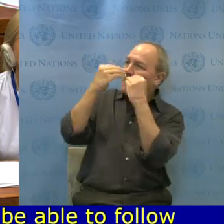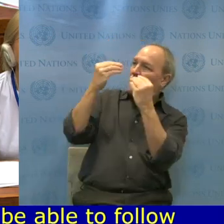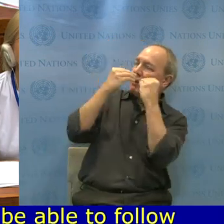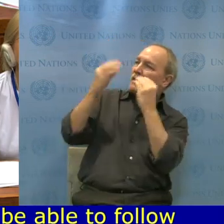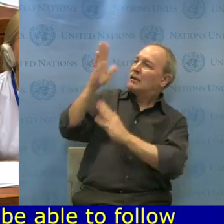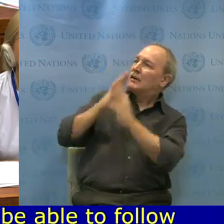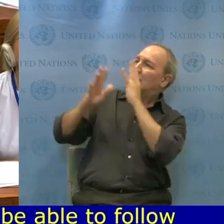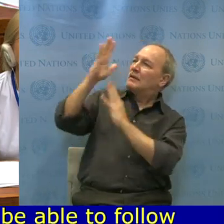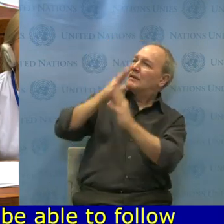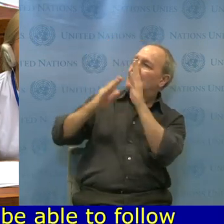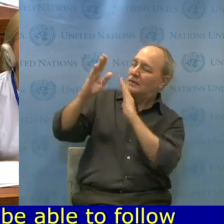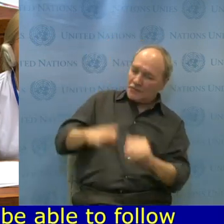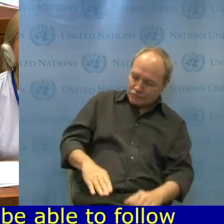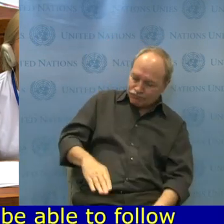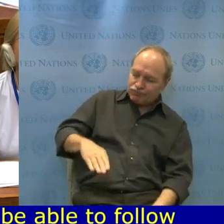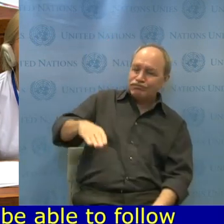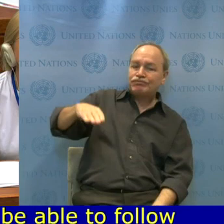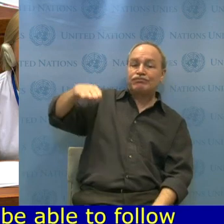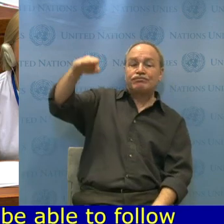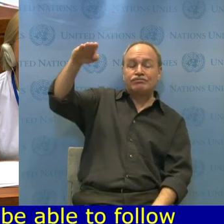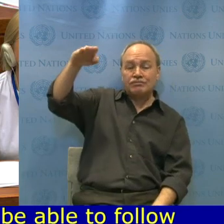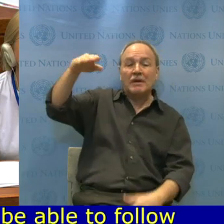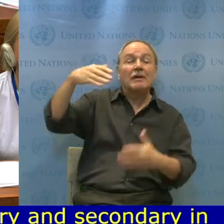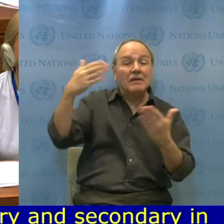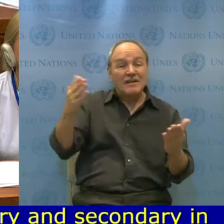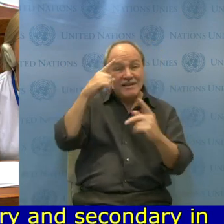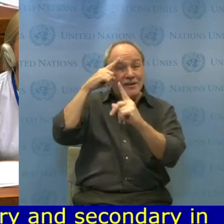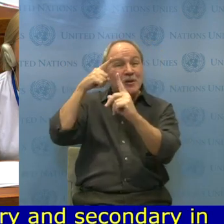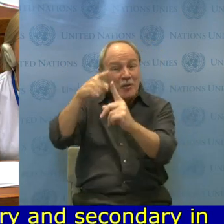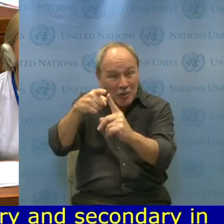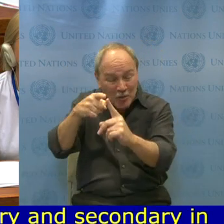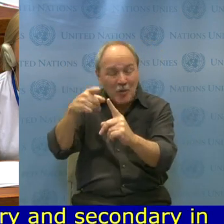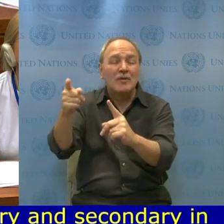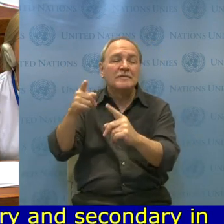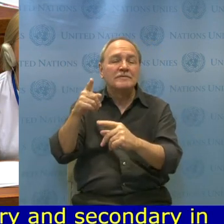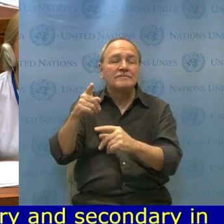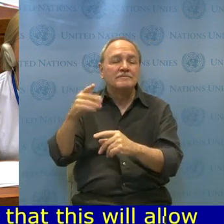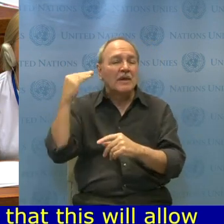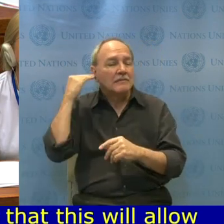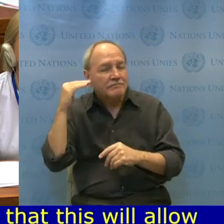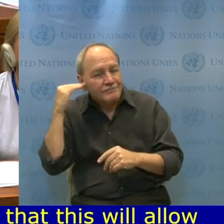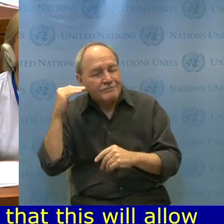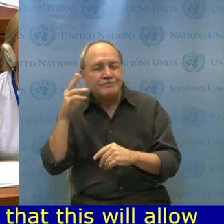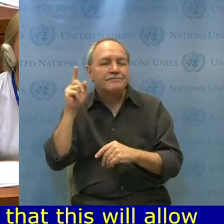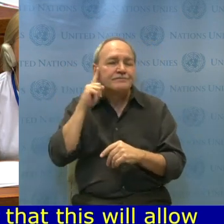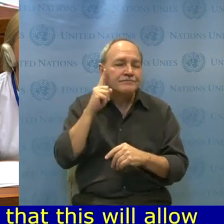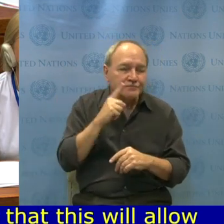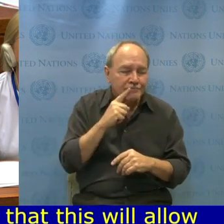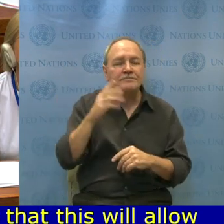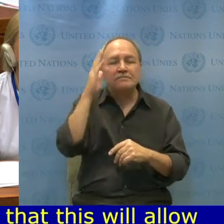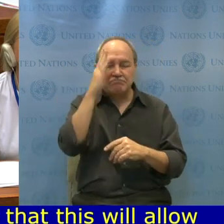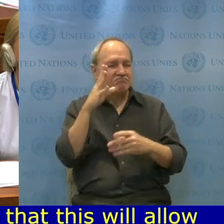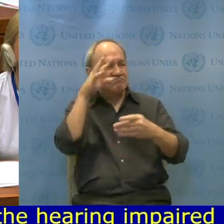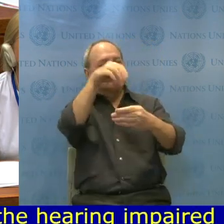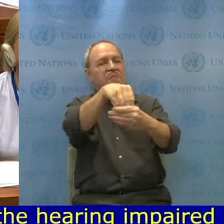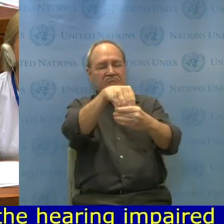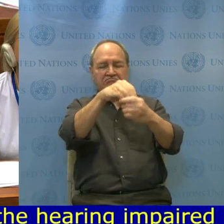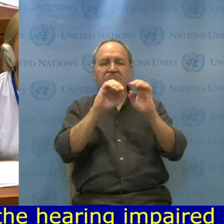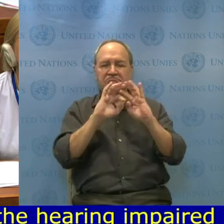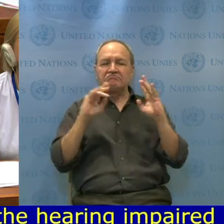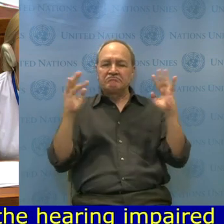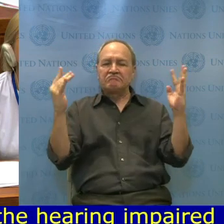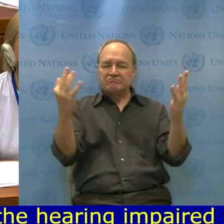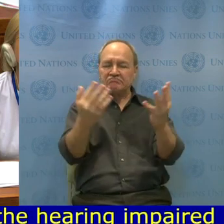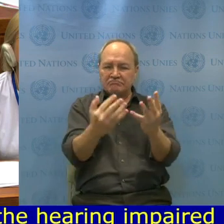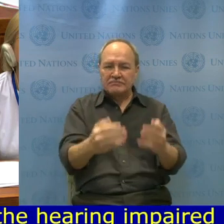for greater social inclusion of the hearing impaired or deaf. Given these examples, it's obvious that a